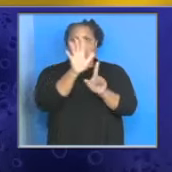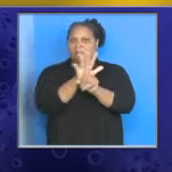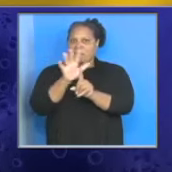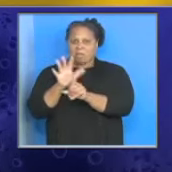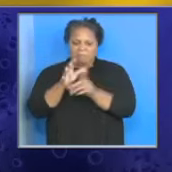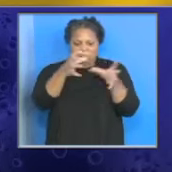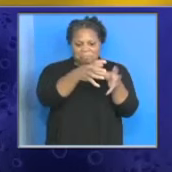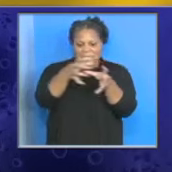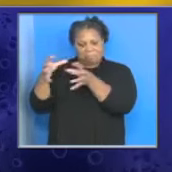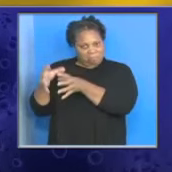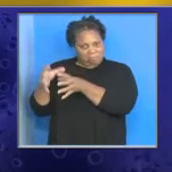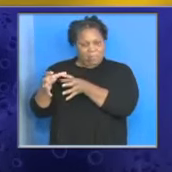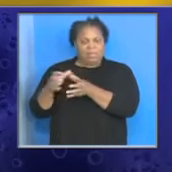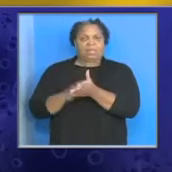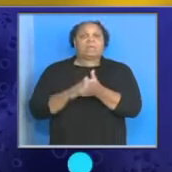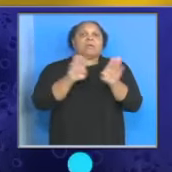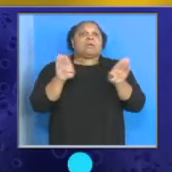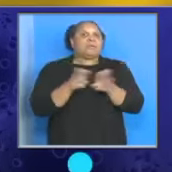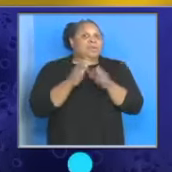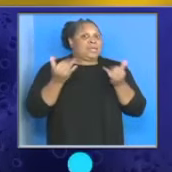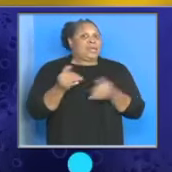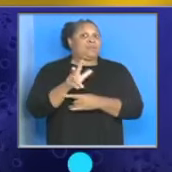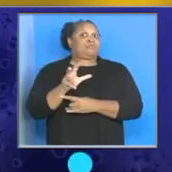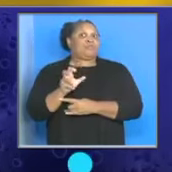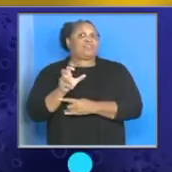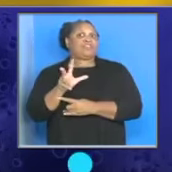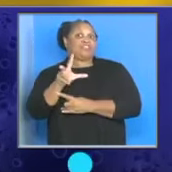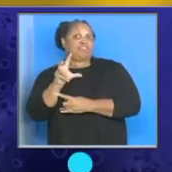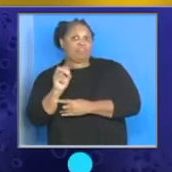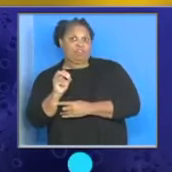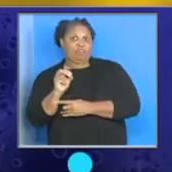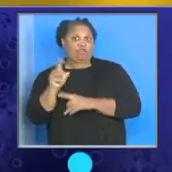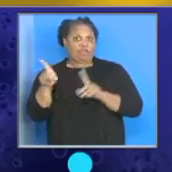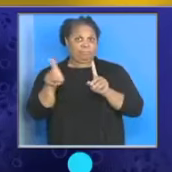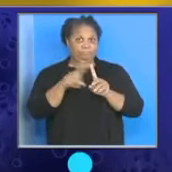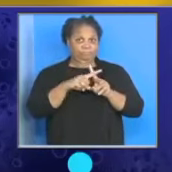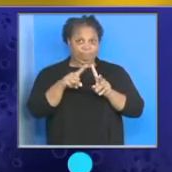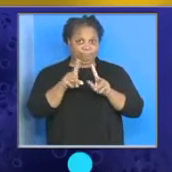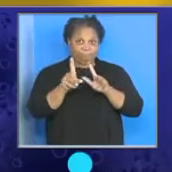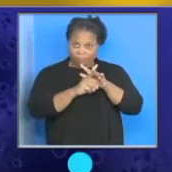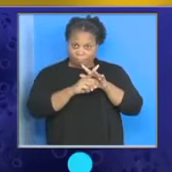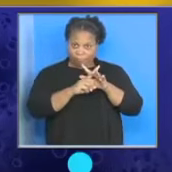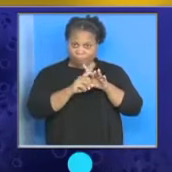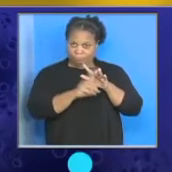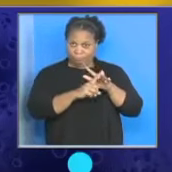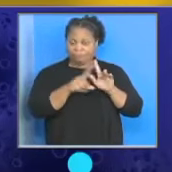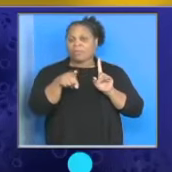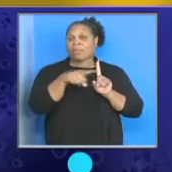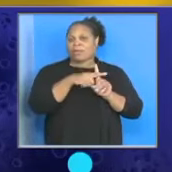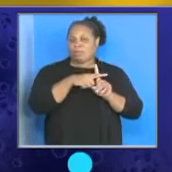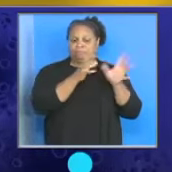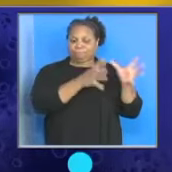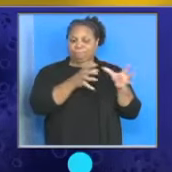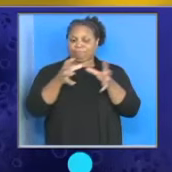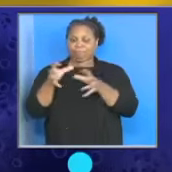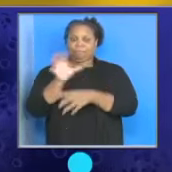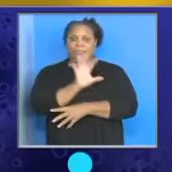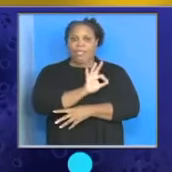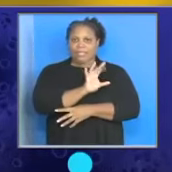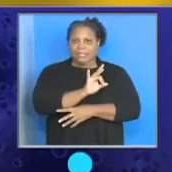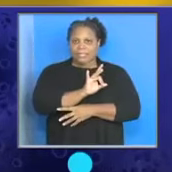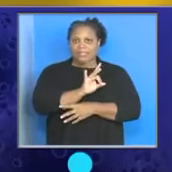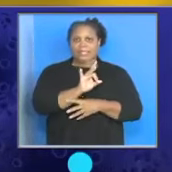clusters. Bermuda now has 330 total confirmed positive cases, and their status is as follows. There are 98